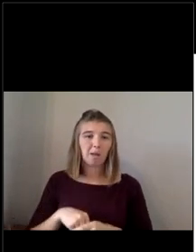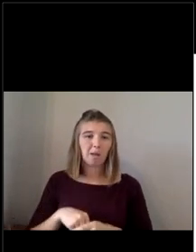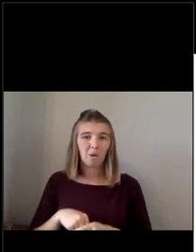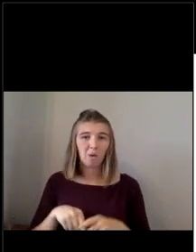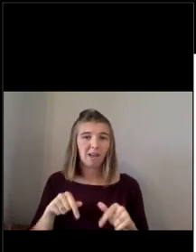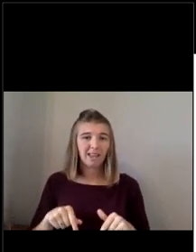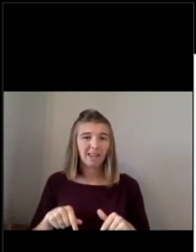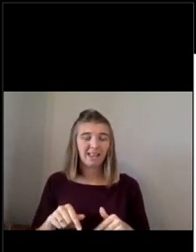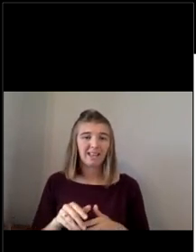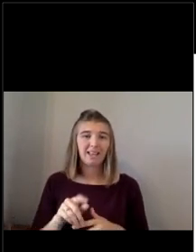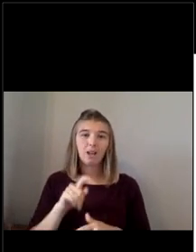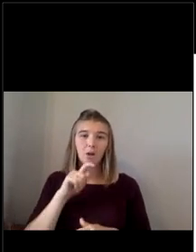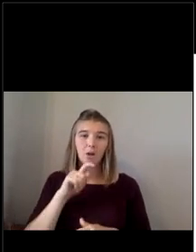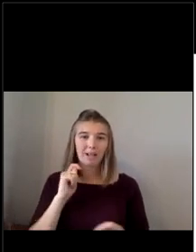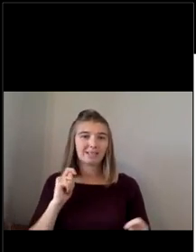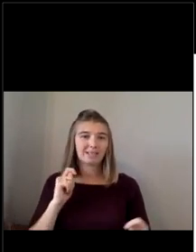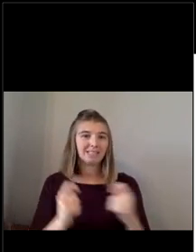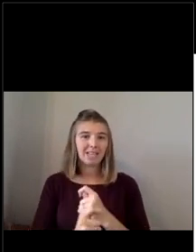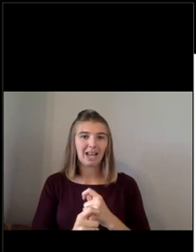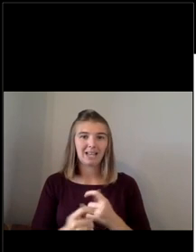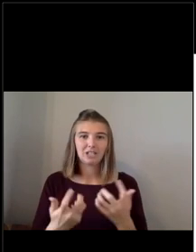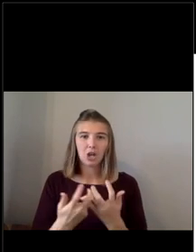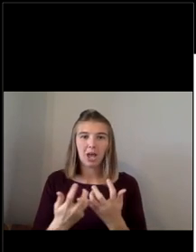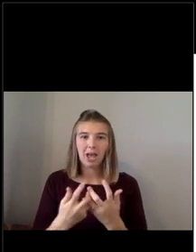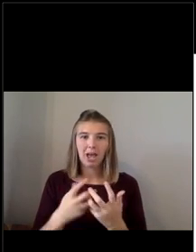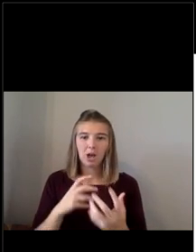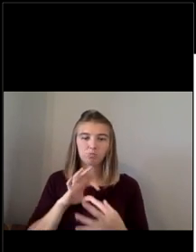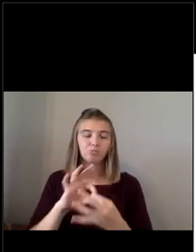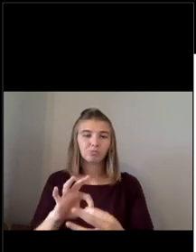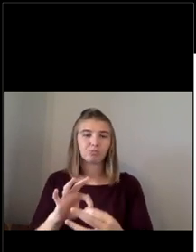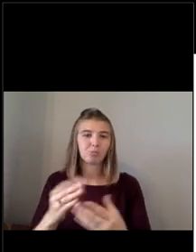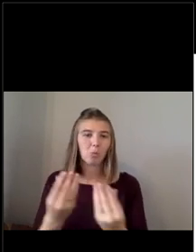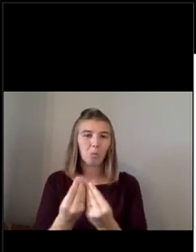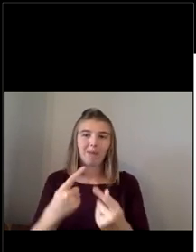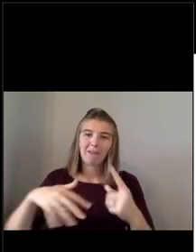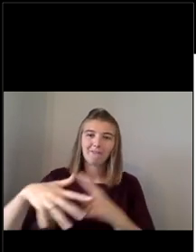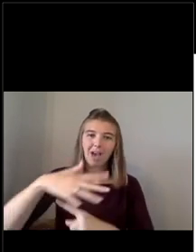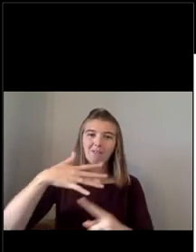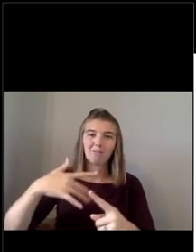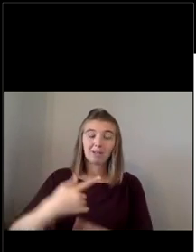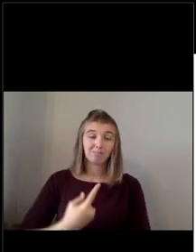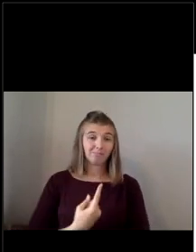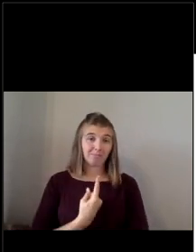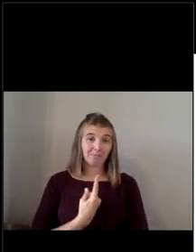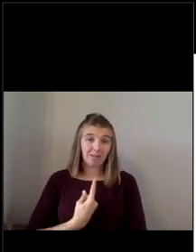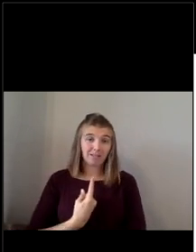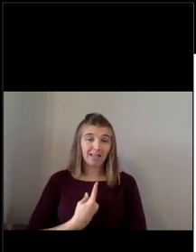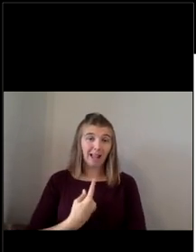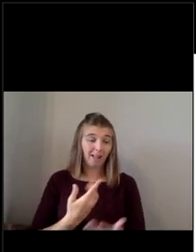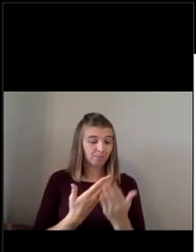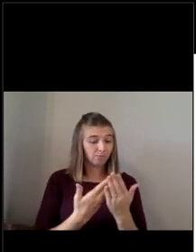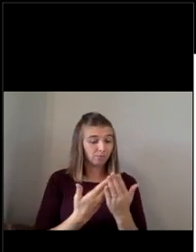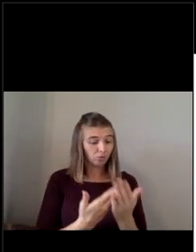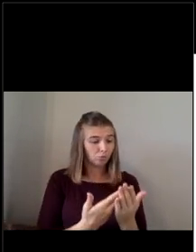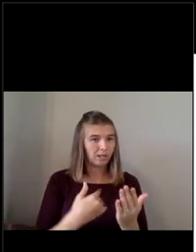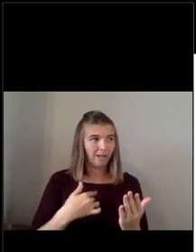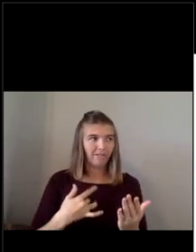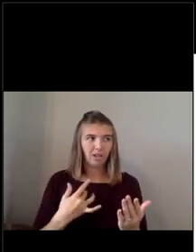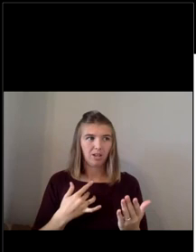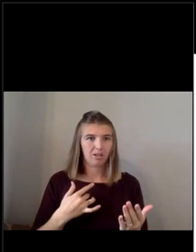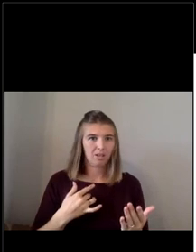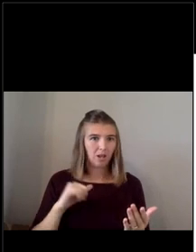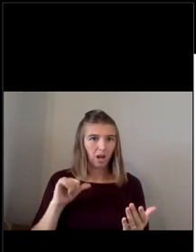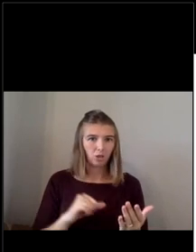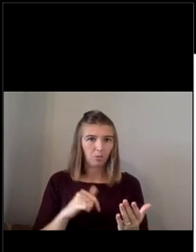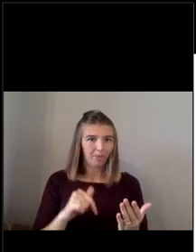you engage with that environment. Now, as someone who suffered significantly from imposter syndrome during my academic career, I